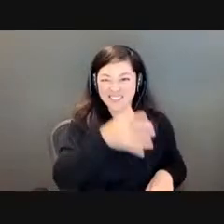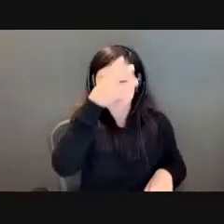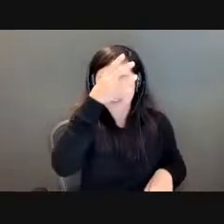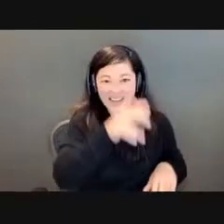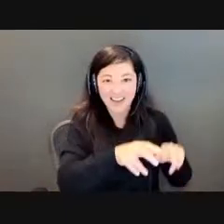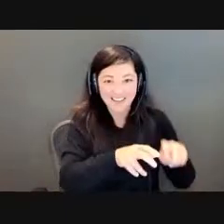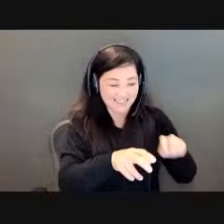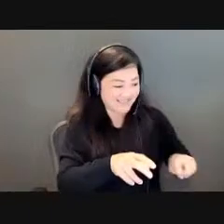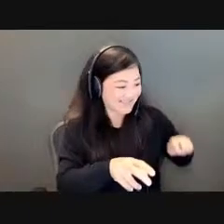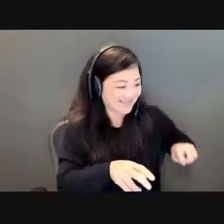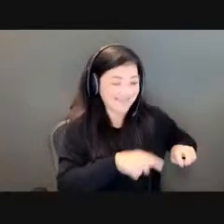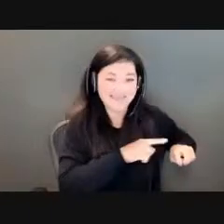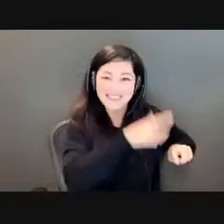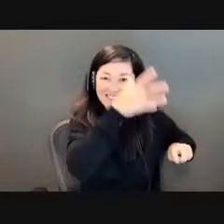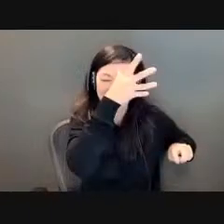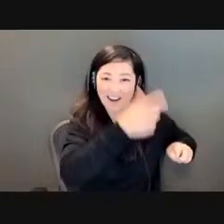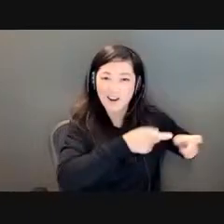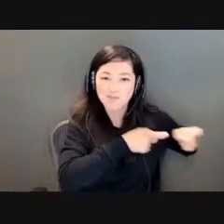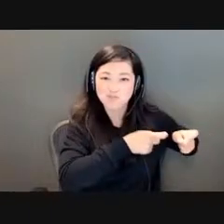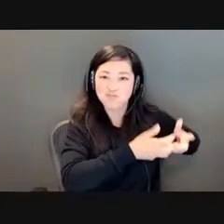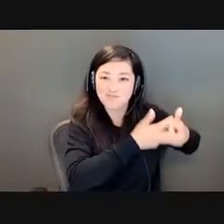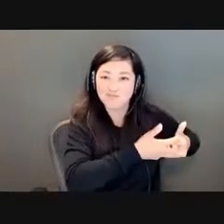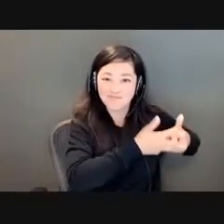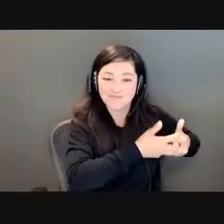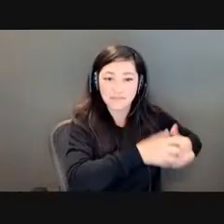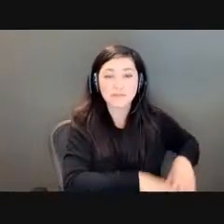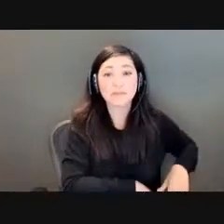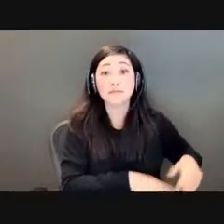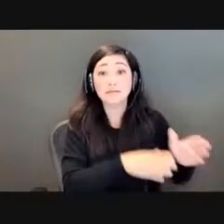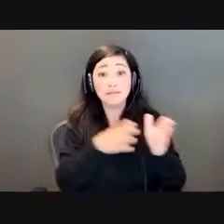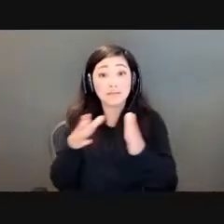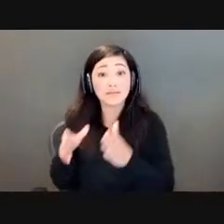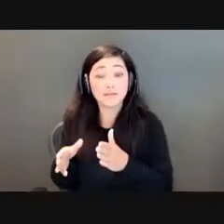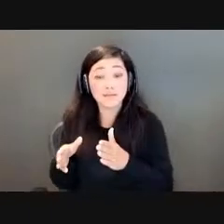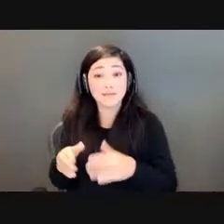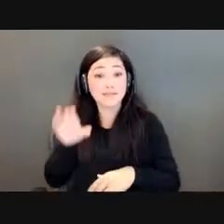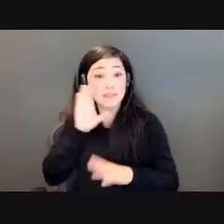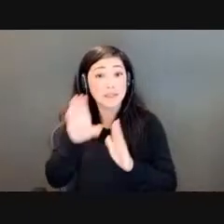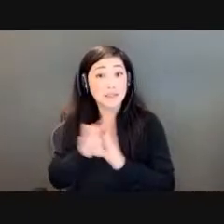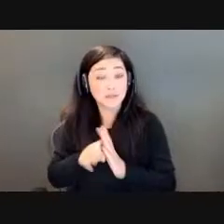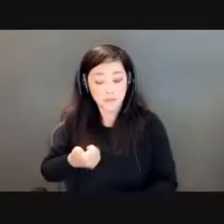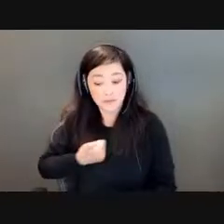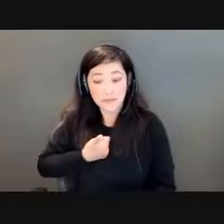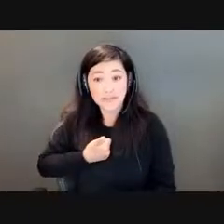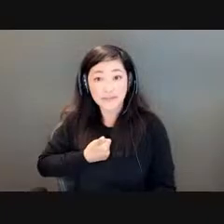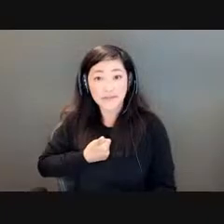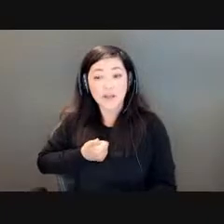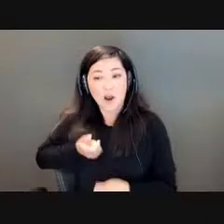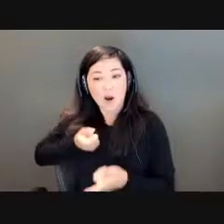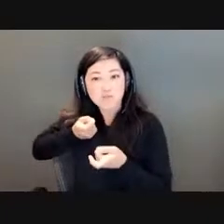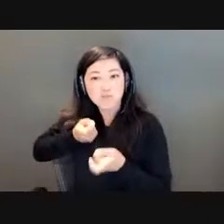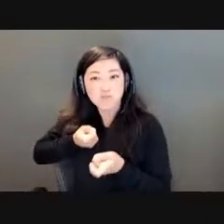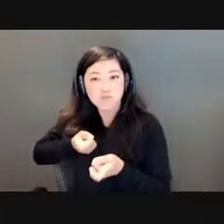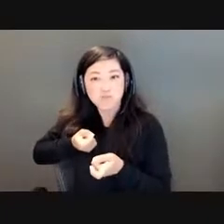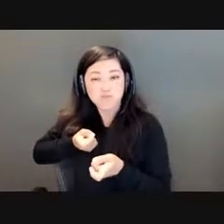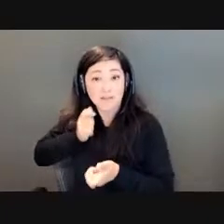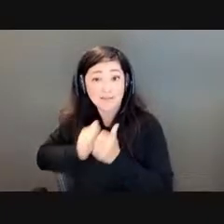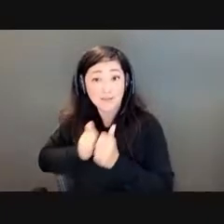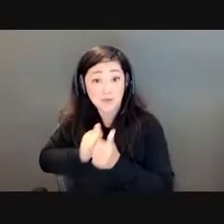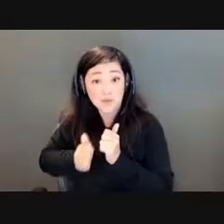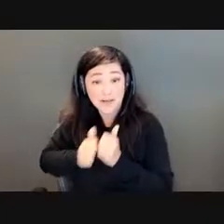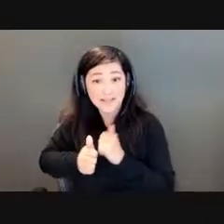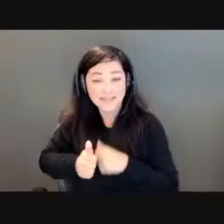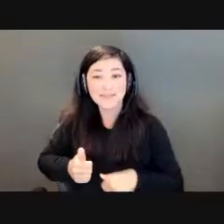the canoe at the back operating the motor. On the right-hand side, there is a picture of me in a downhill ski race, and